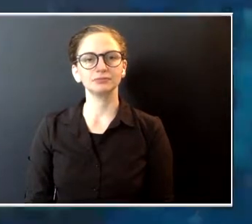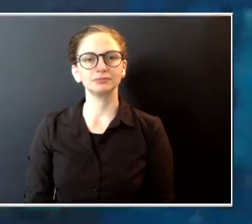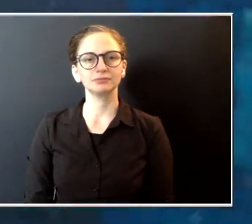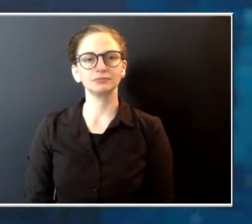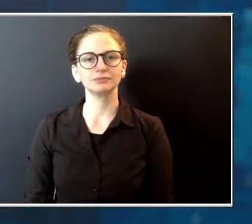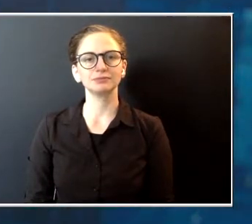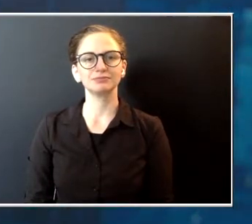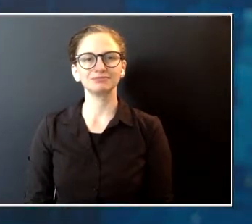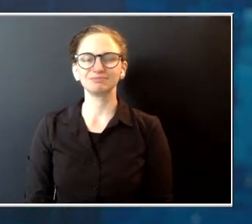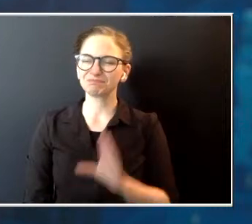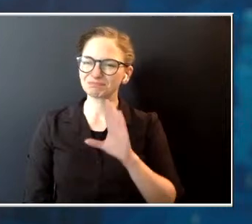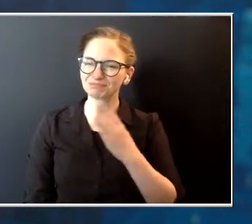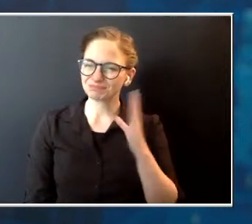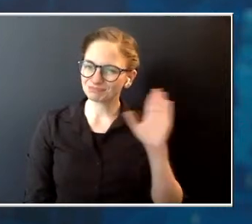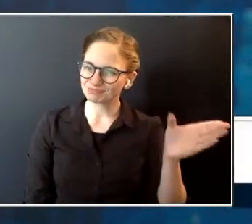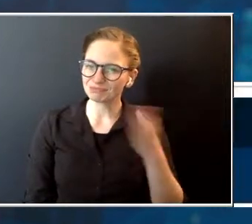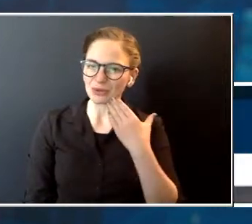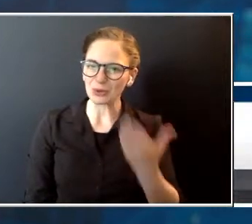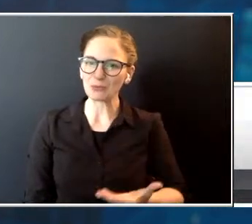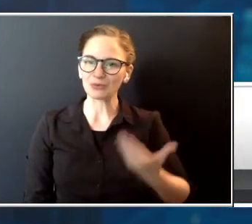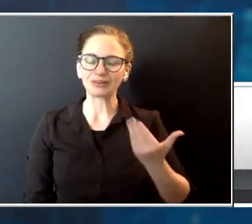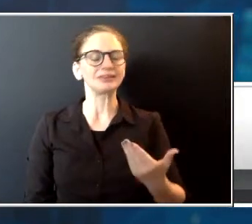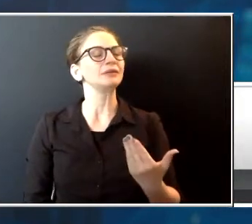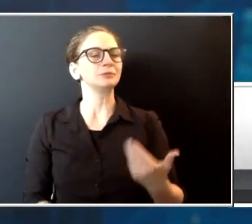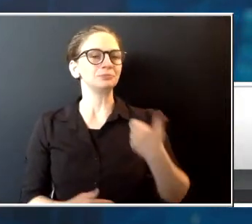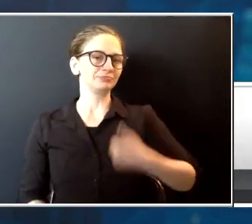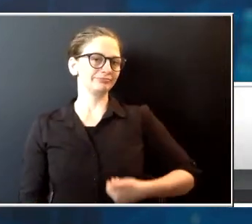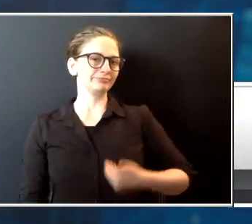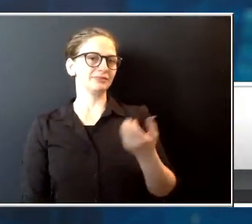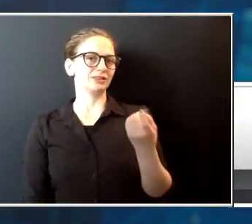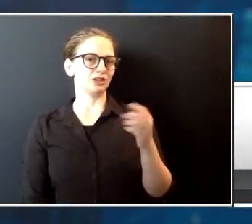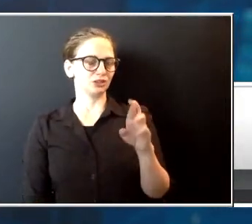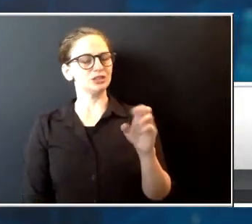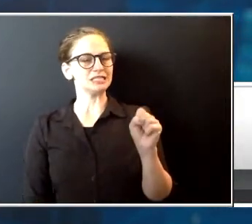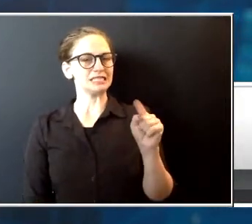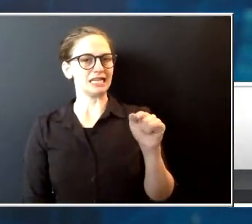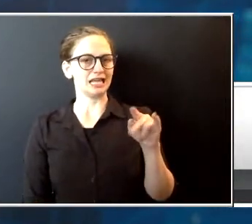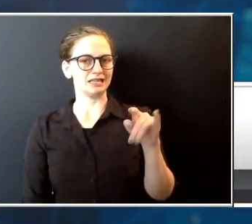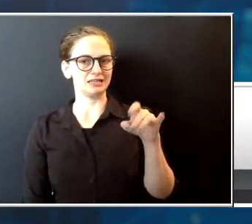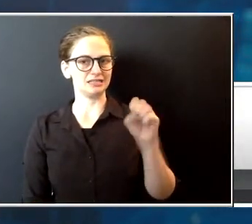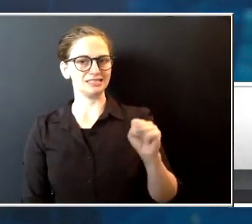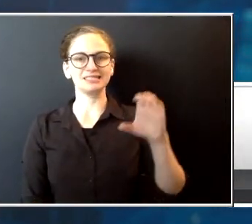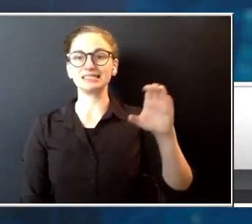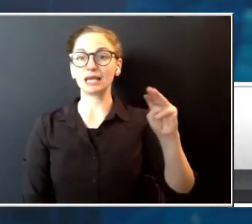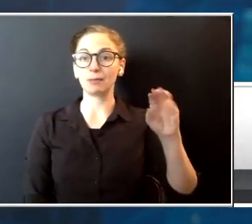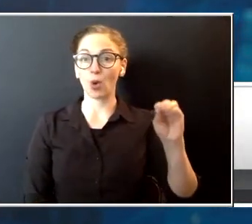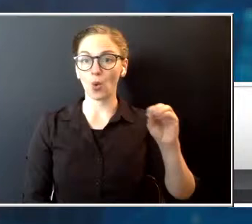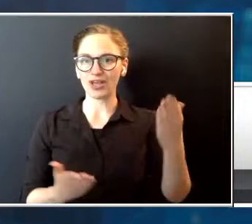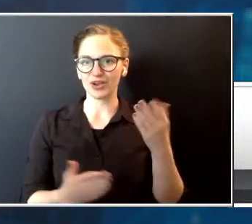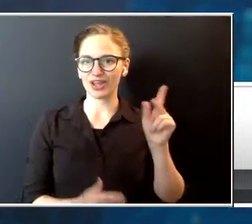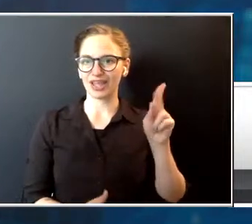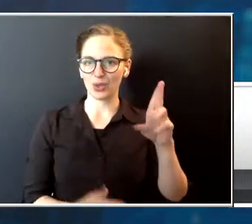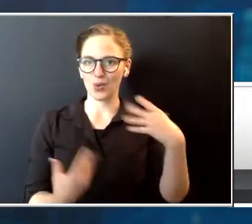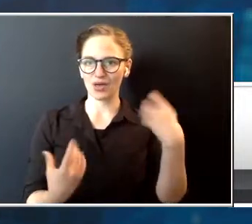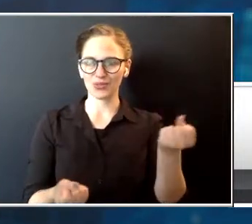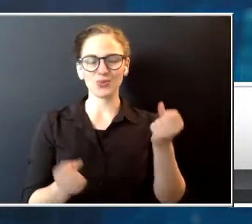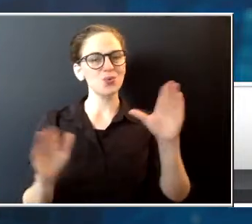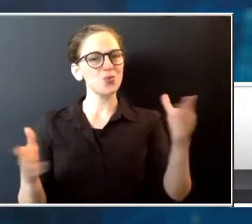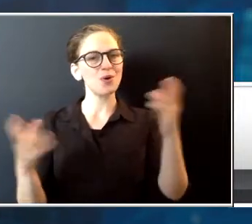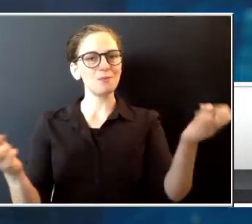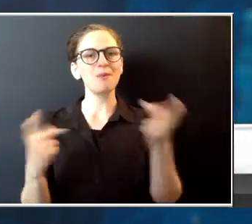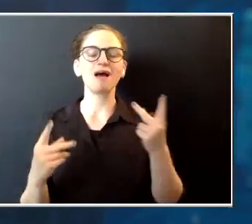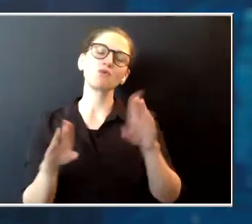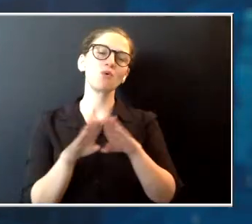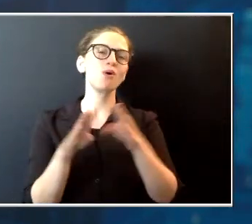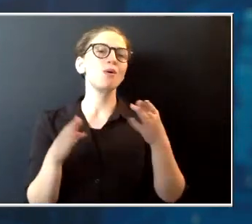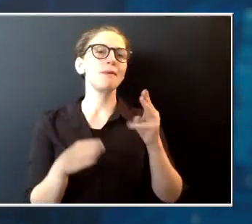Hey, good morning. I'm Dr. Steve Stites, Chief Medical Officer here at the University of Kansas Health System. Welcome back to Open Mics with Dr. Stites. Historically, the best way to reach